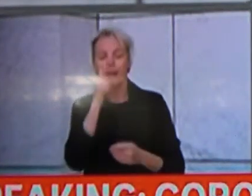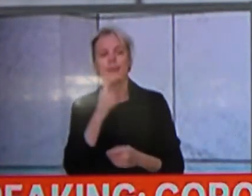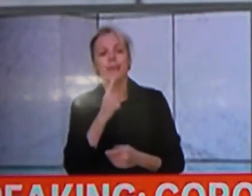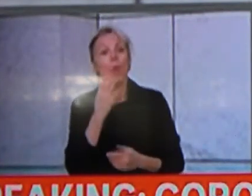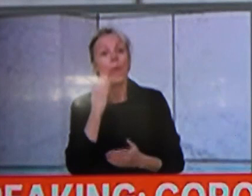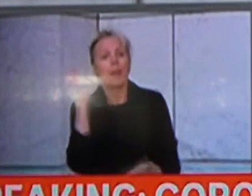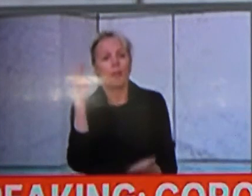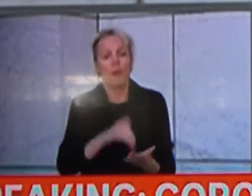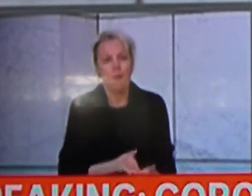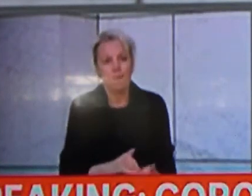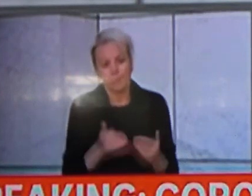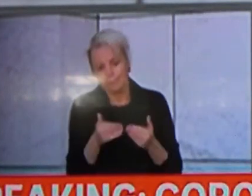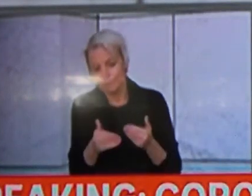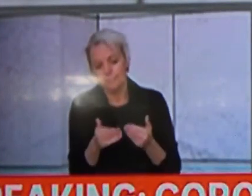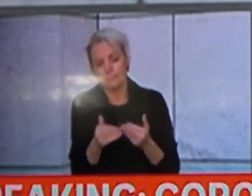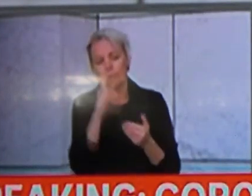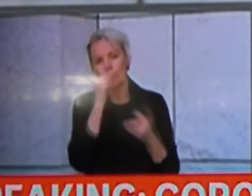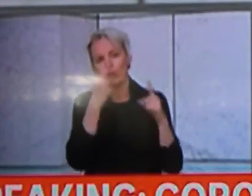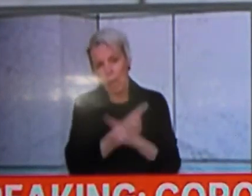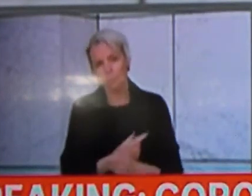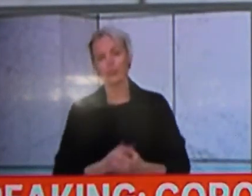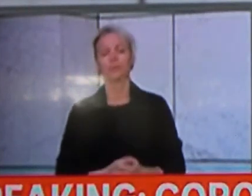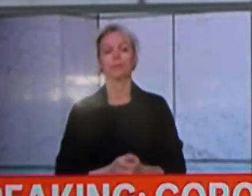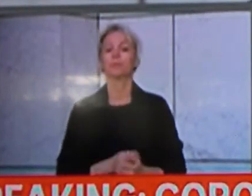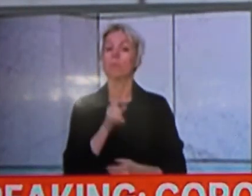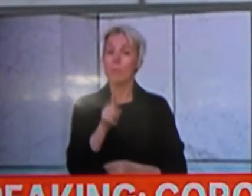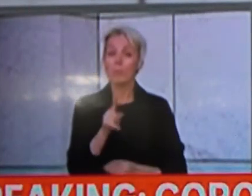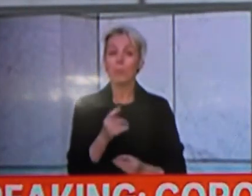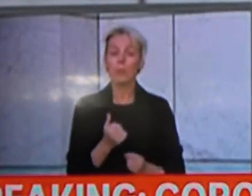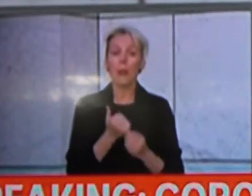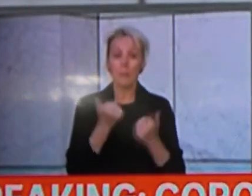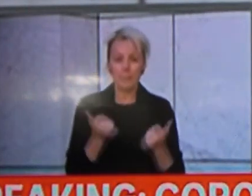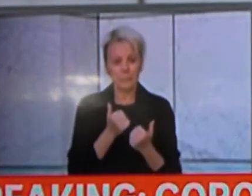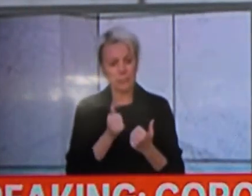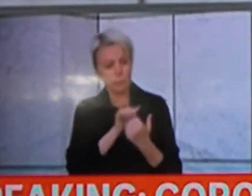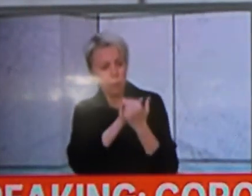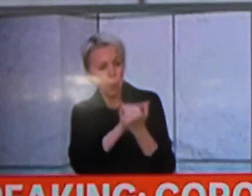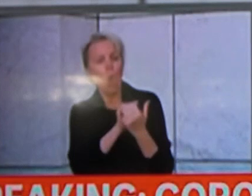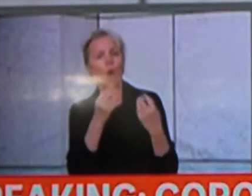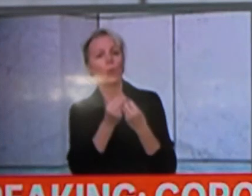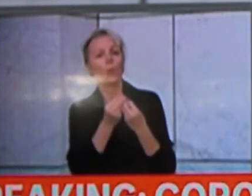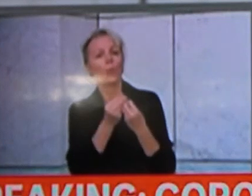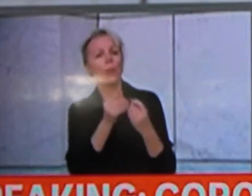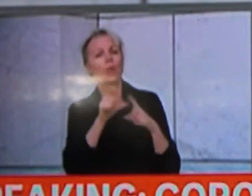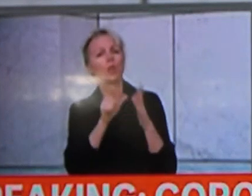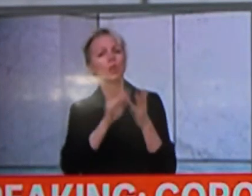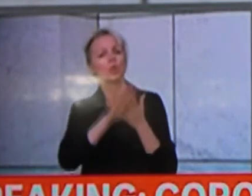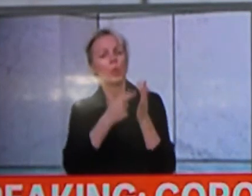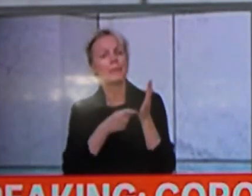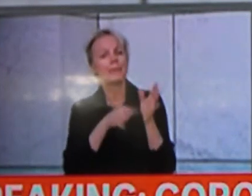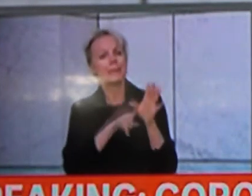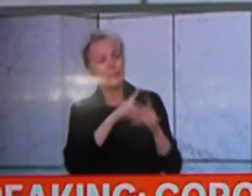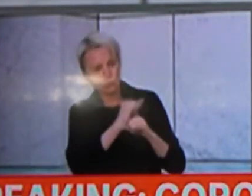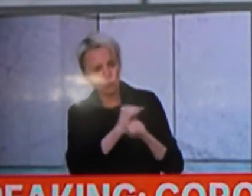of demand and those demands can vary. But also the work that is being done with the Doherty Institute to ensure that we're getting